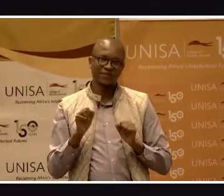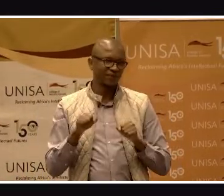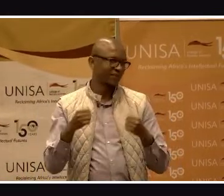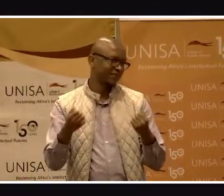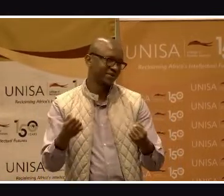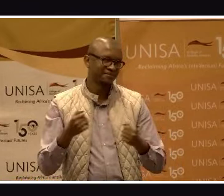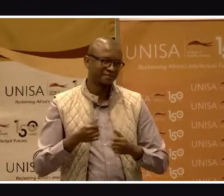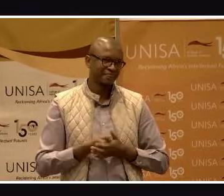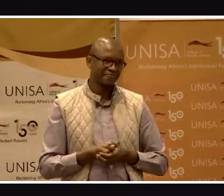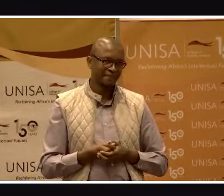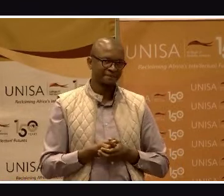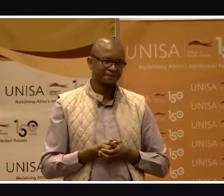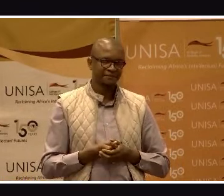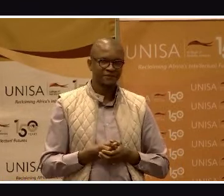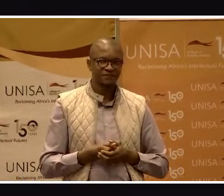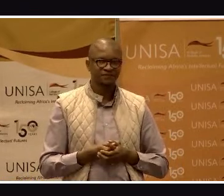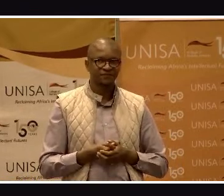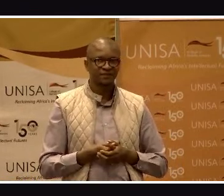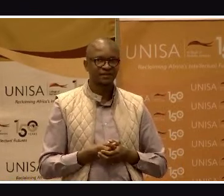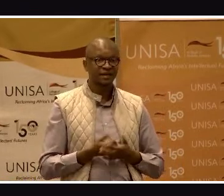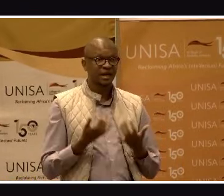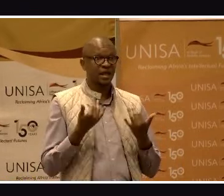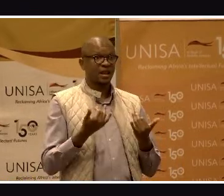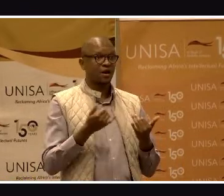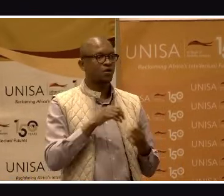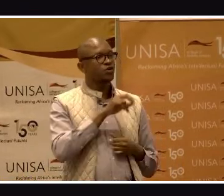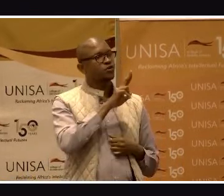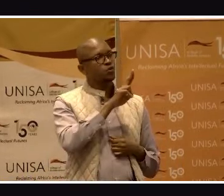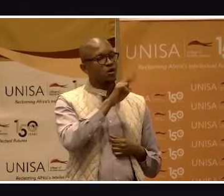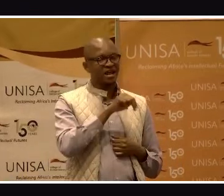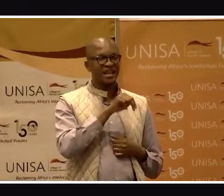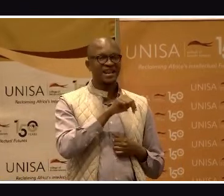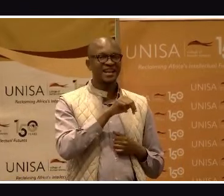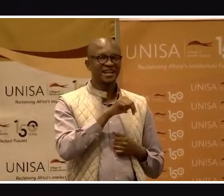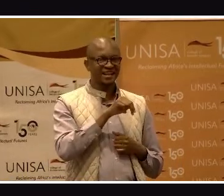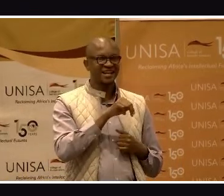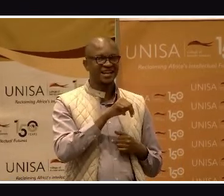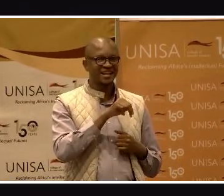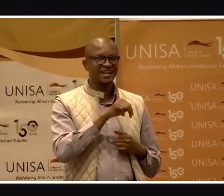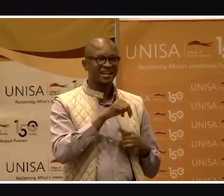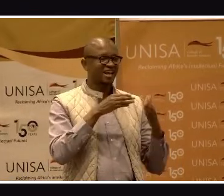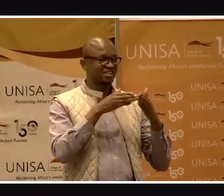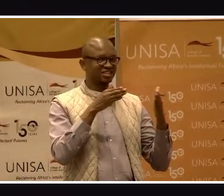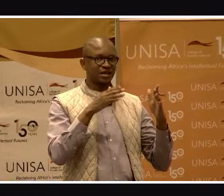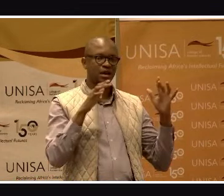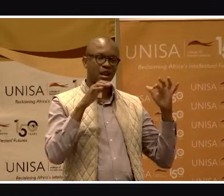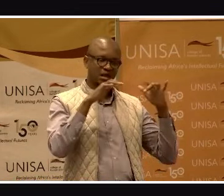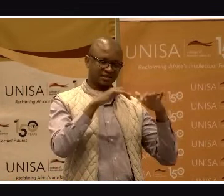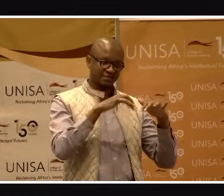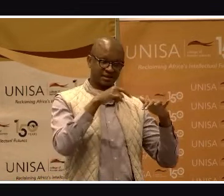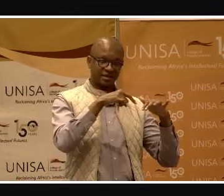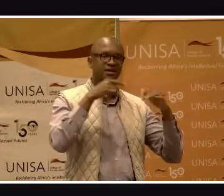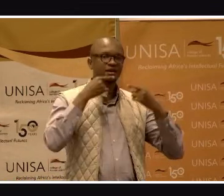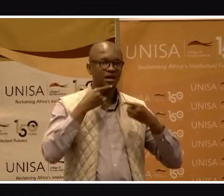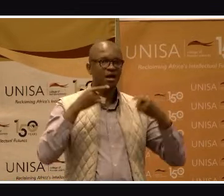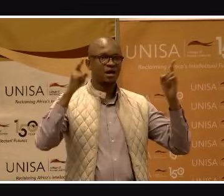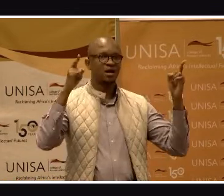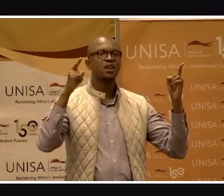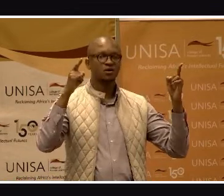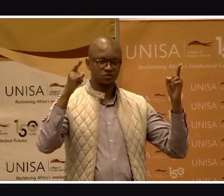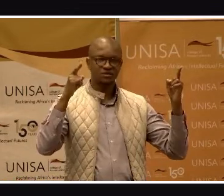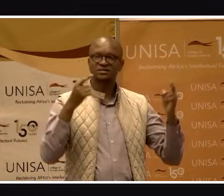that note that the United Nations General Assembly declared the International Decade of Indigenous